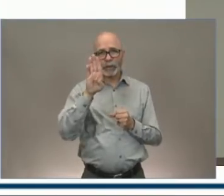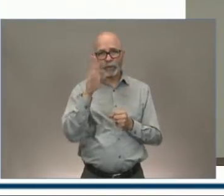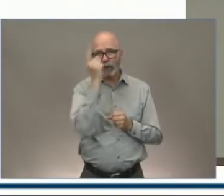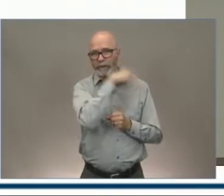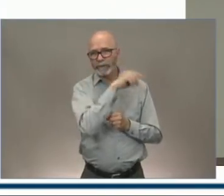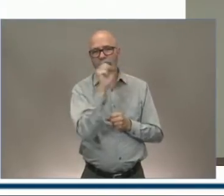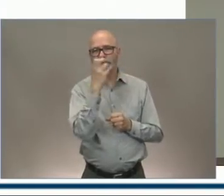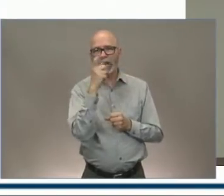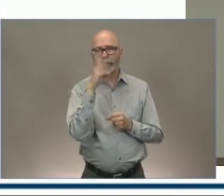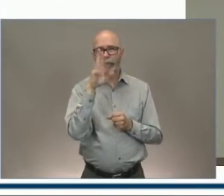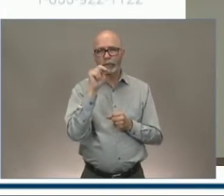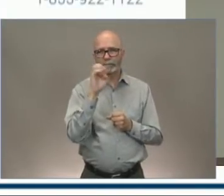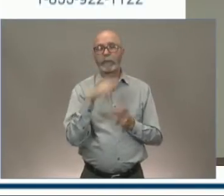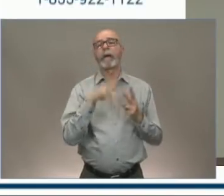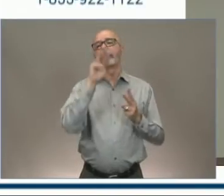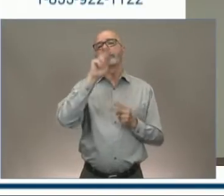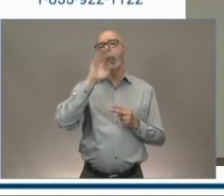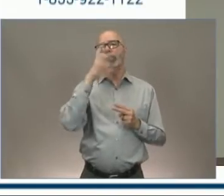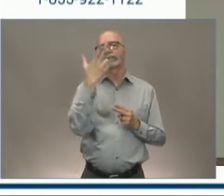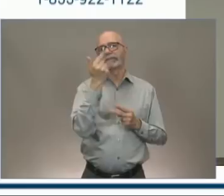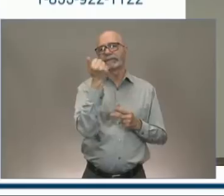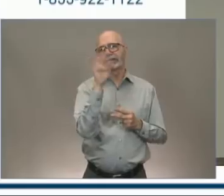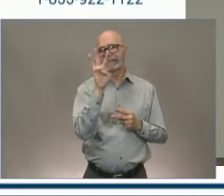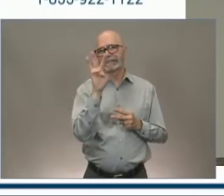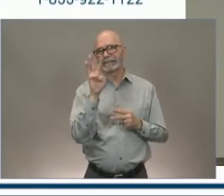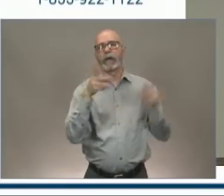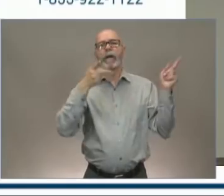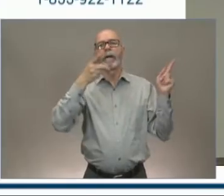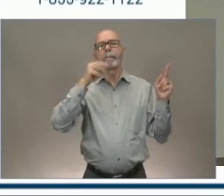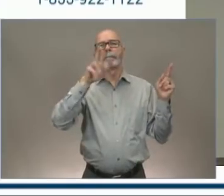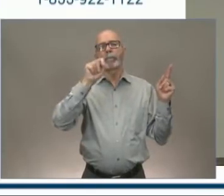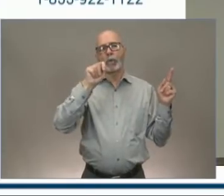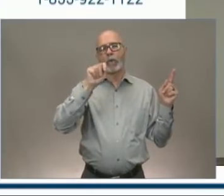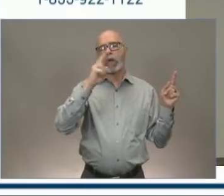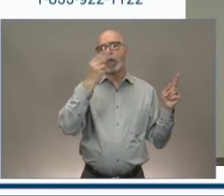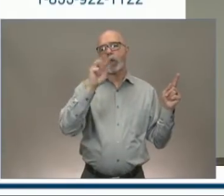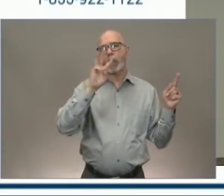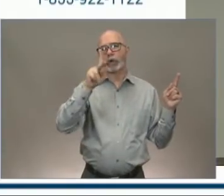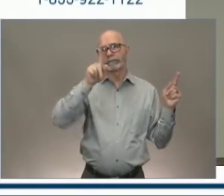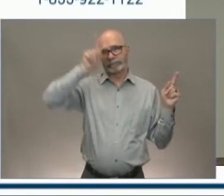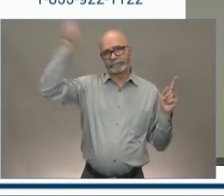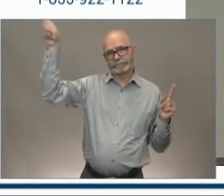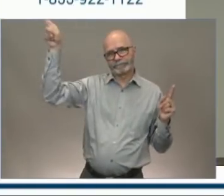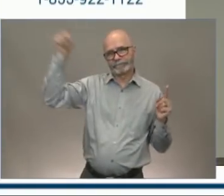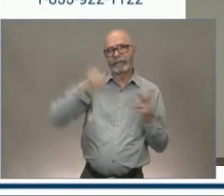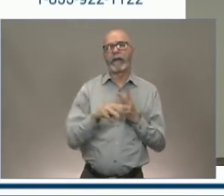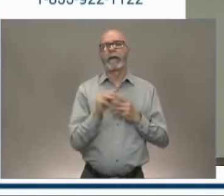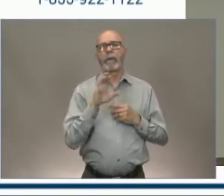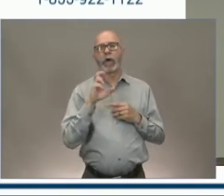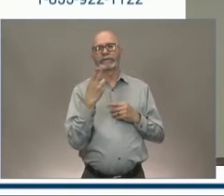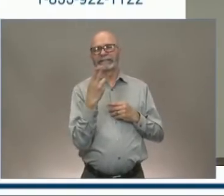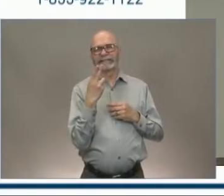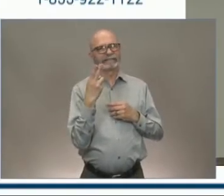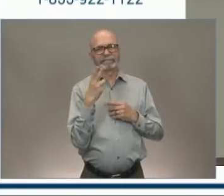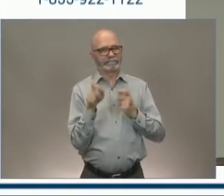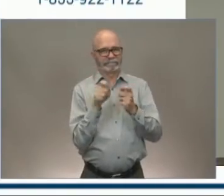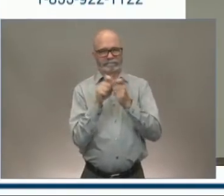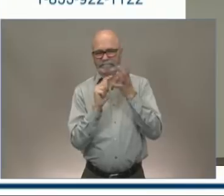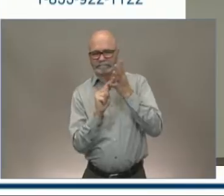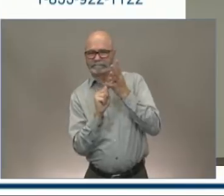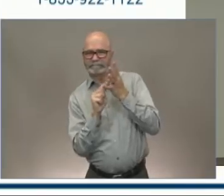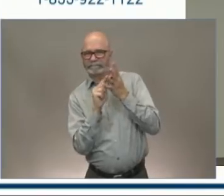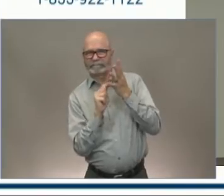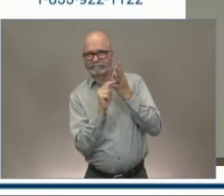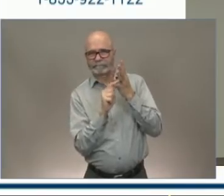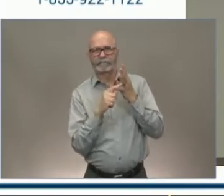March 23rd in Spring Hill. I can't stress this enough, that these are prototype clinics at each of these 4